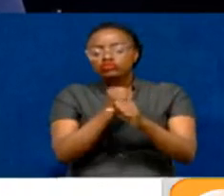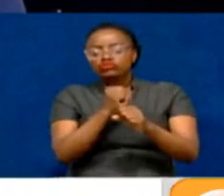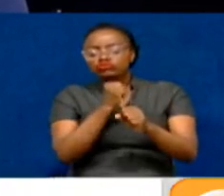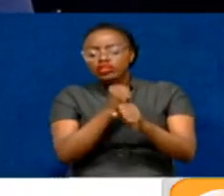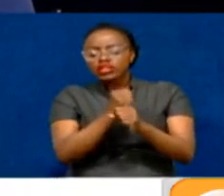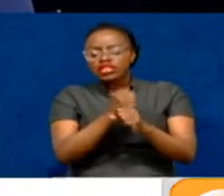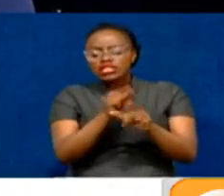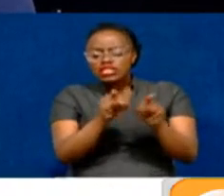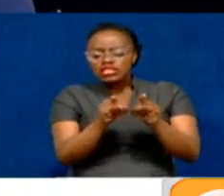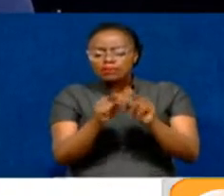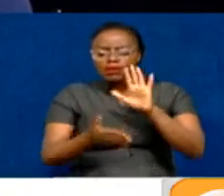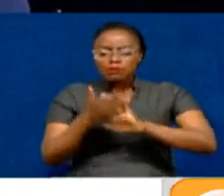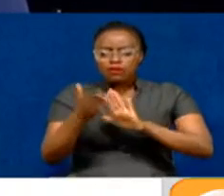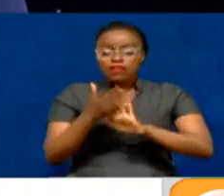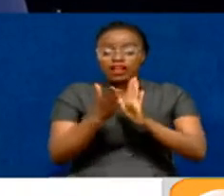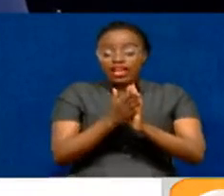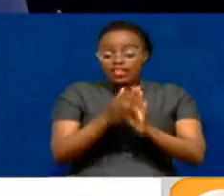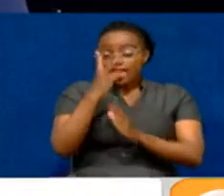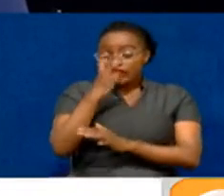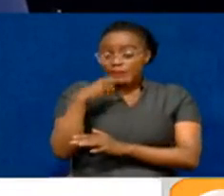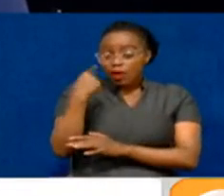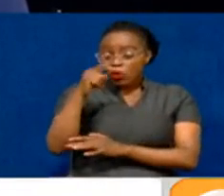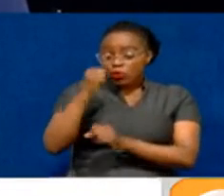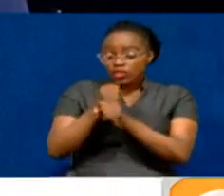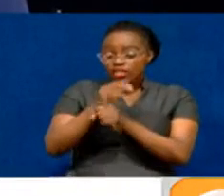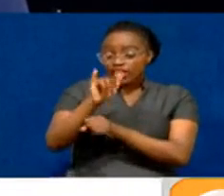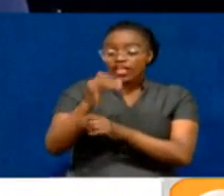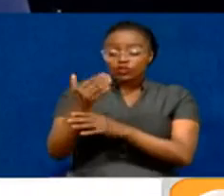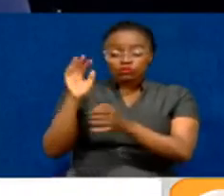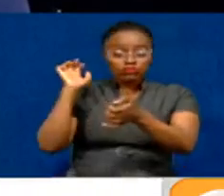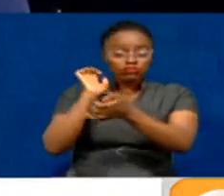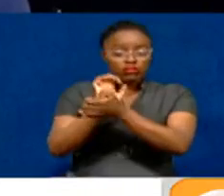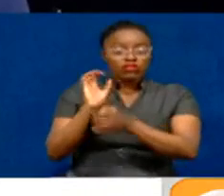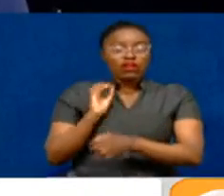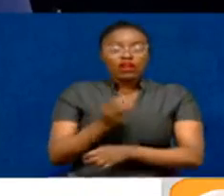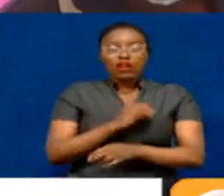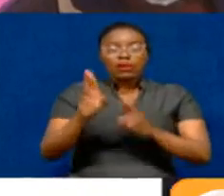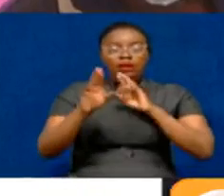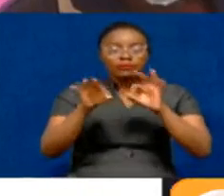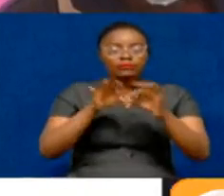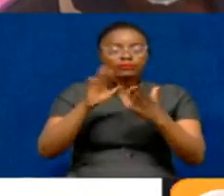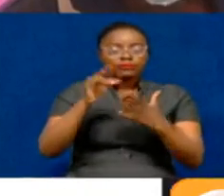incident expedited and the suspect brought to book. Marianne Nyambura reports.